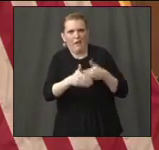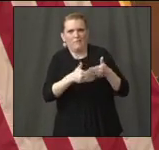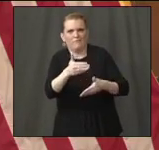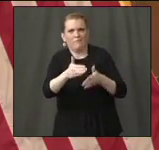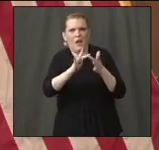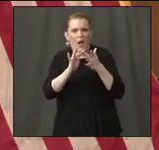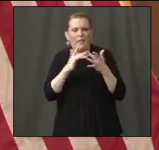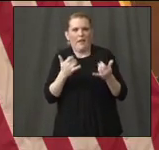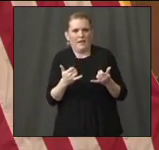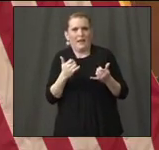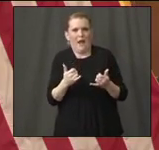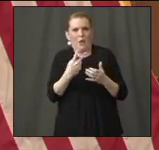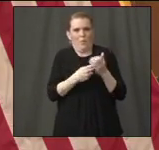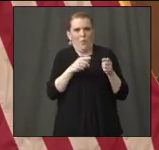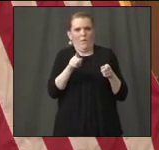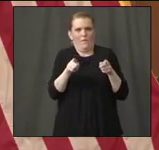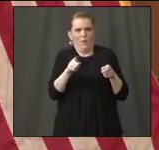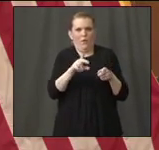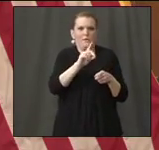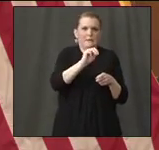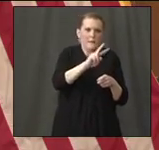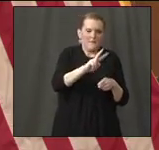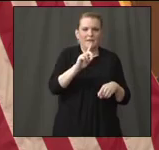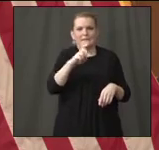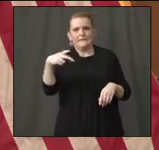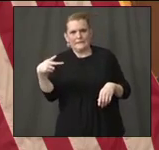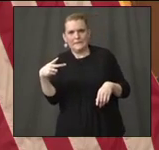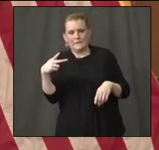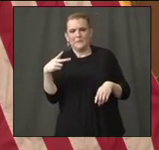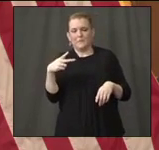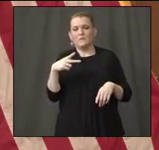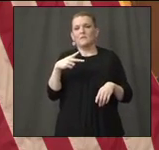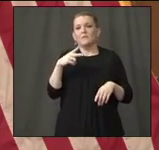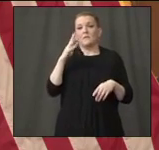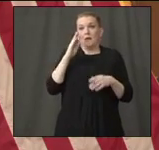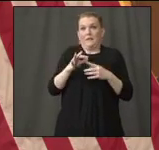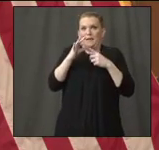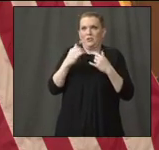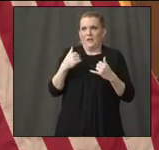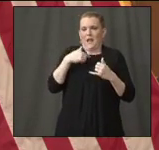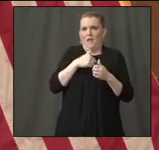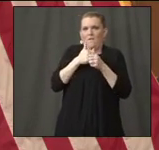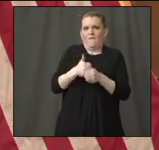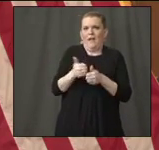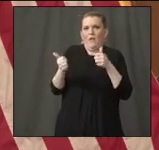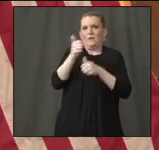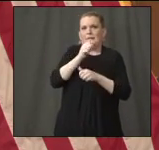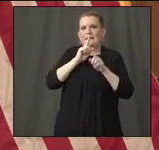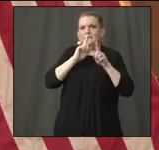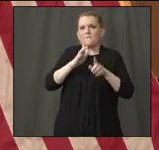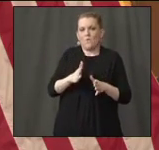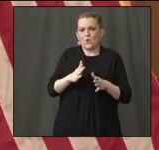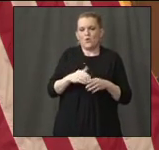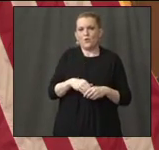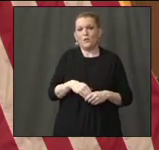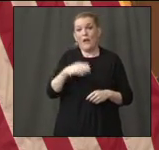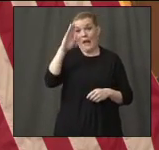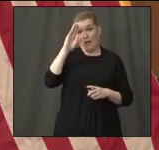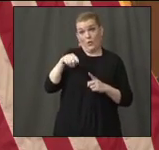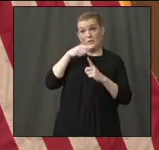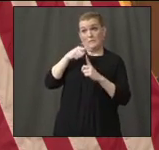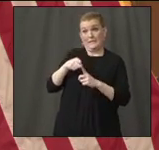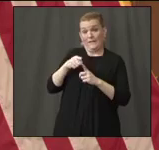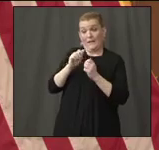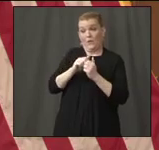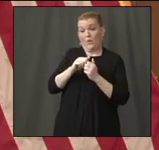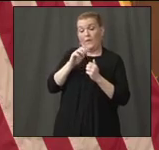actually in direct contact with our Commissioner of DEEP, Katie Dykes, as it deals with the boater related issues, so there should be more news